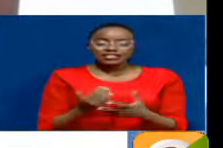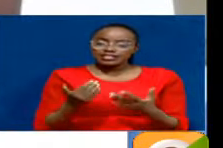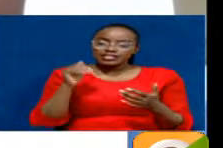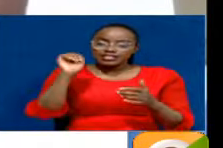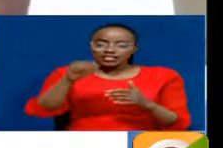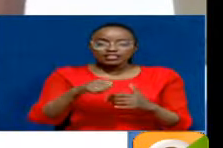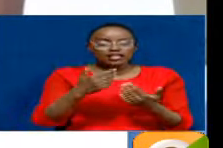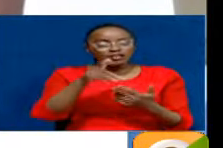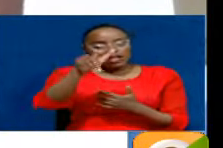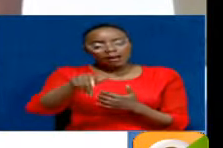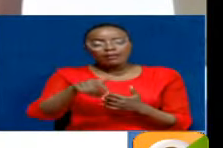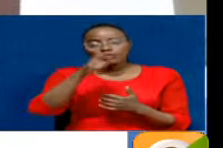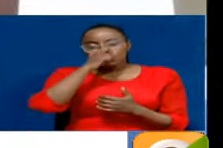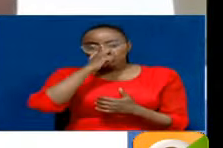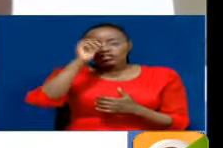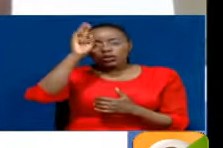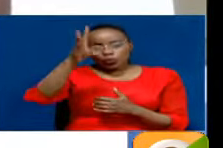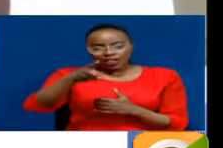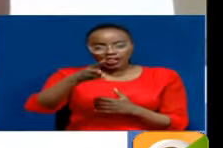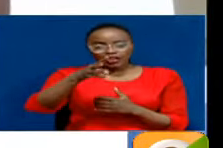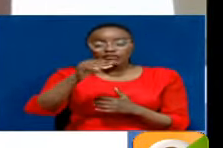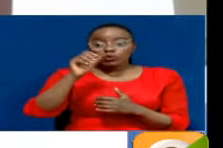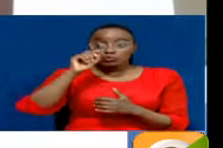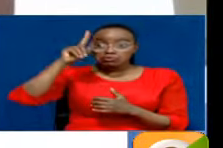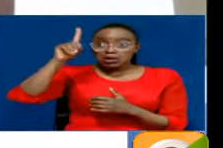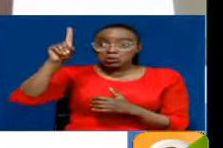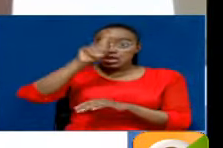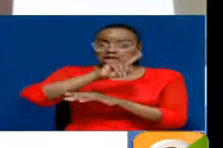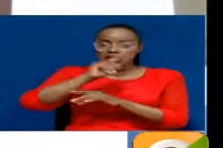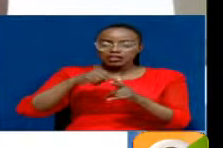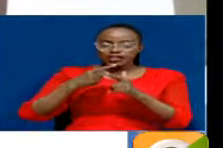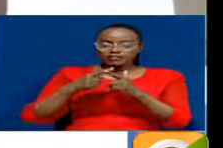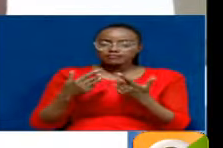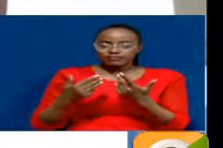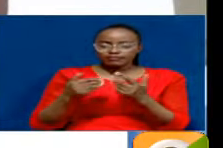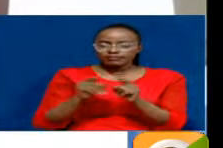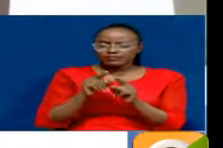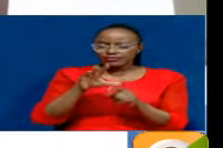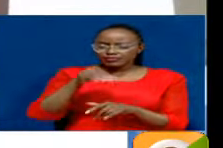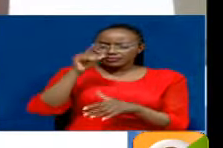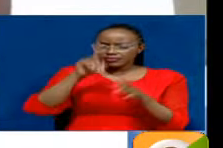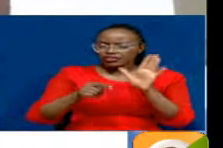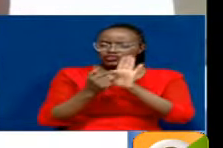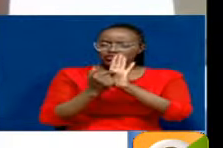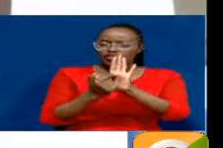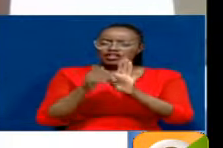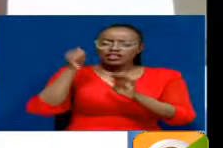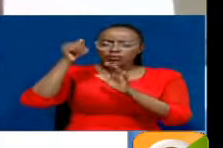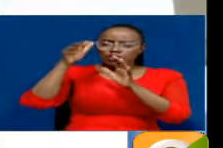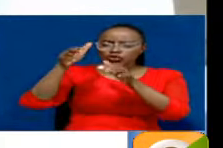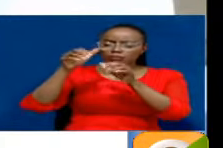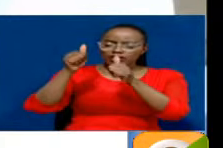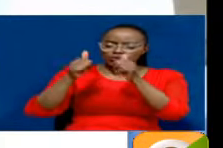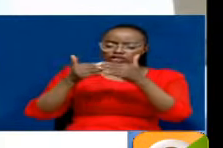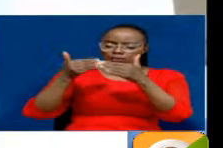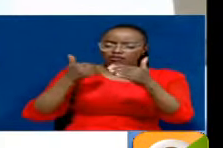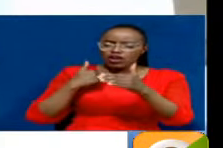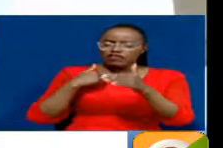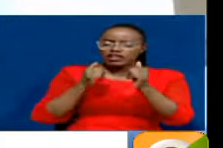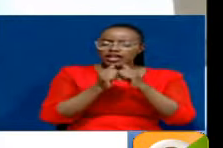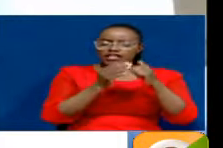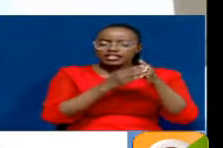Of course, one would wish that we wake up one day and find that, for example, the parties that were there